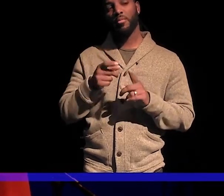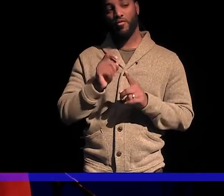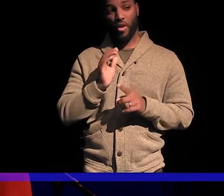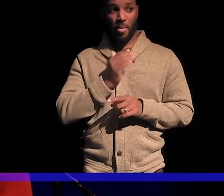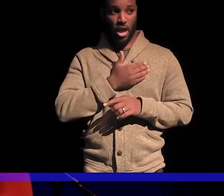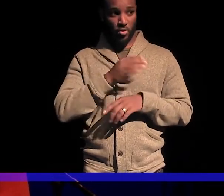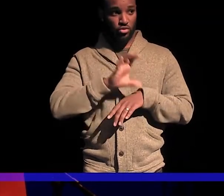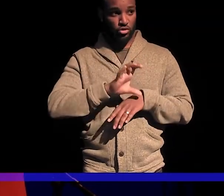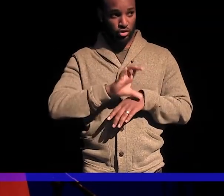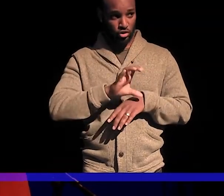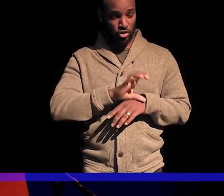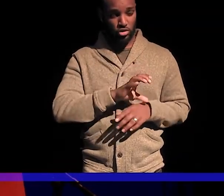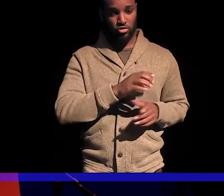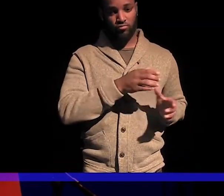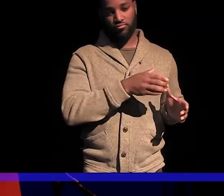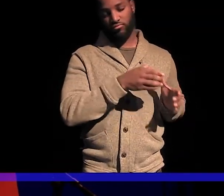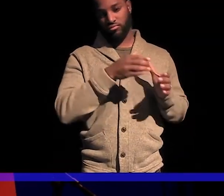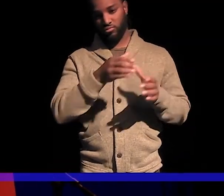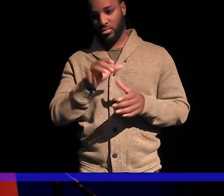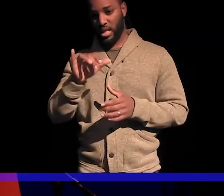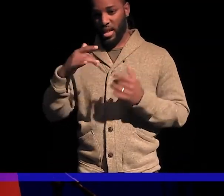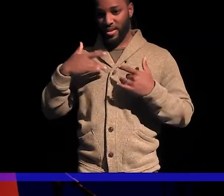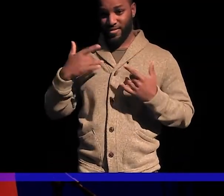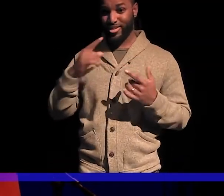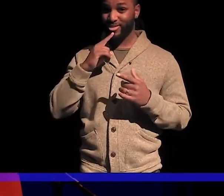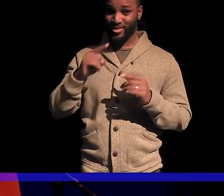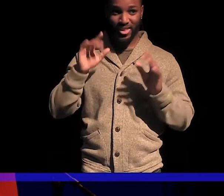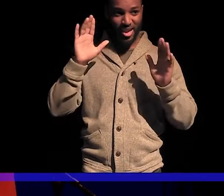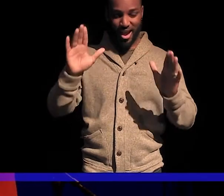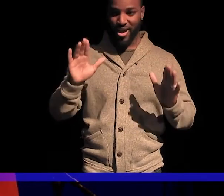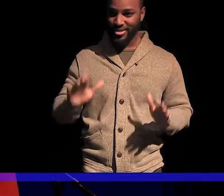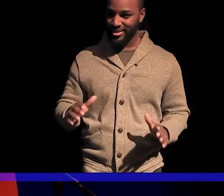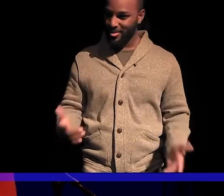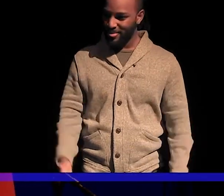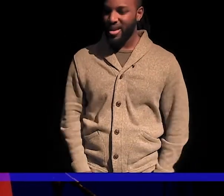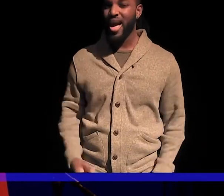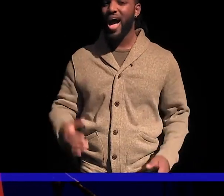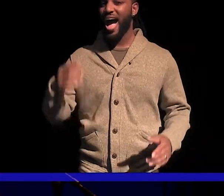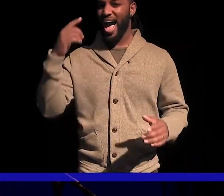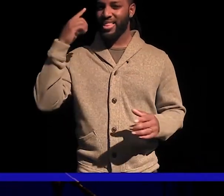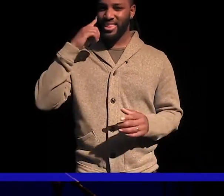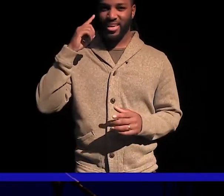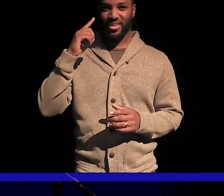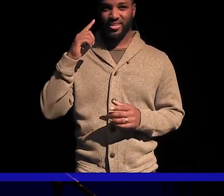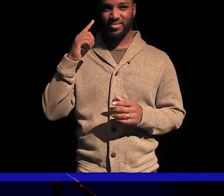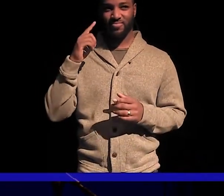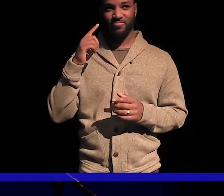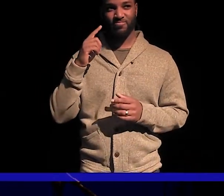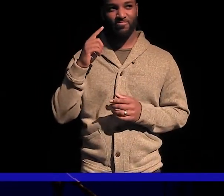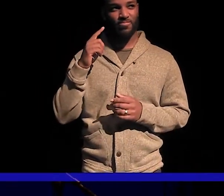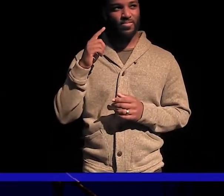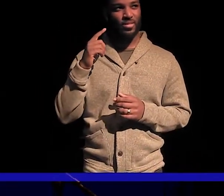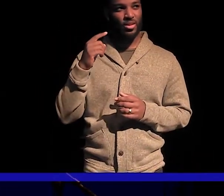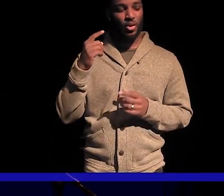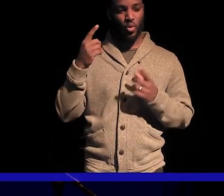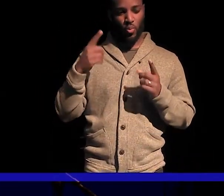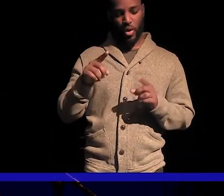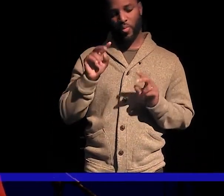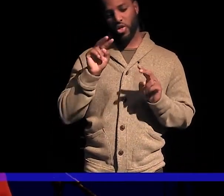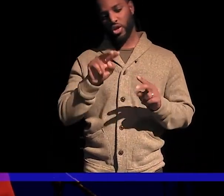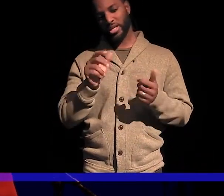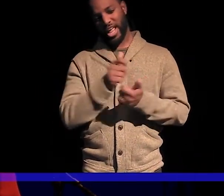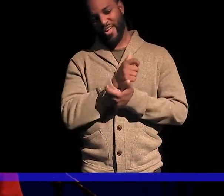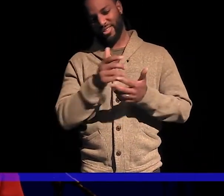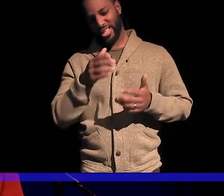our church to that event, and it was really awesome. I think all told, when we just looked at everything the